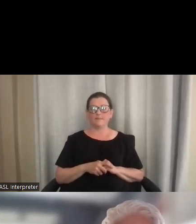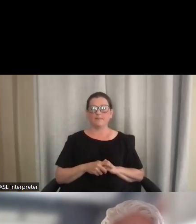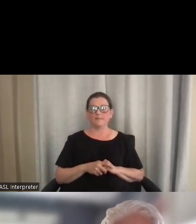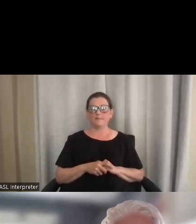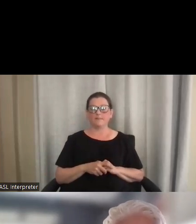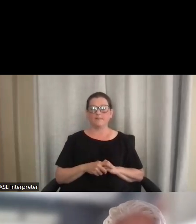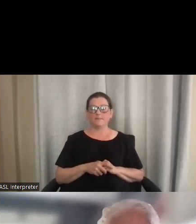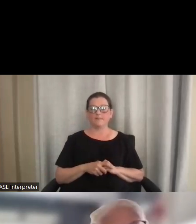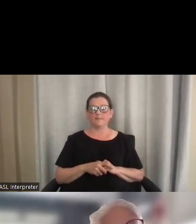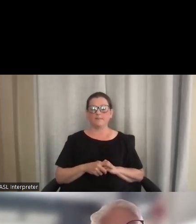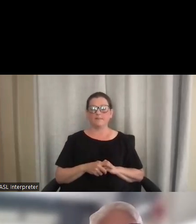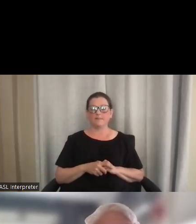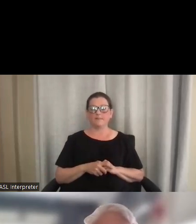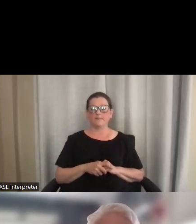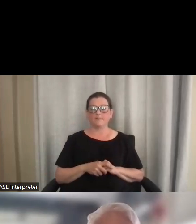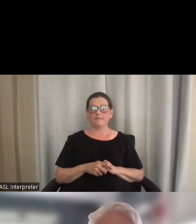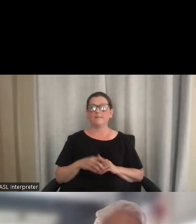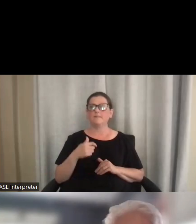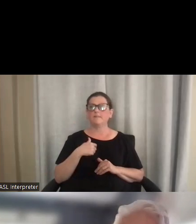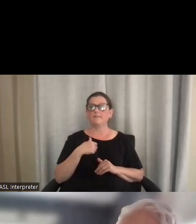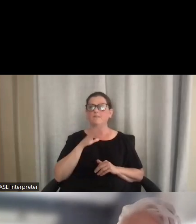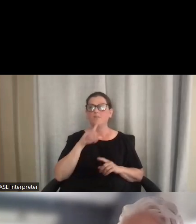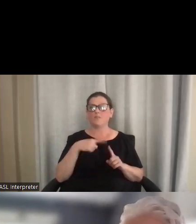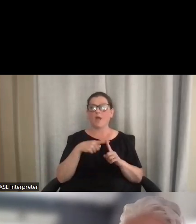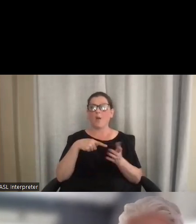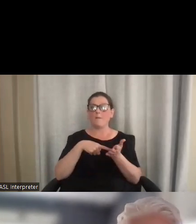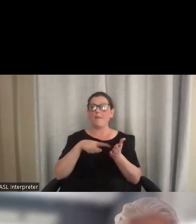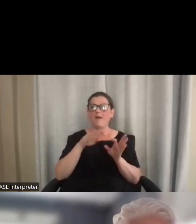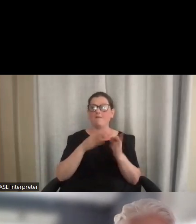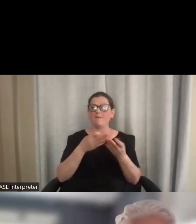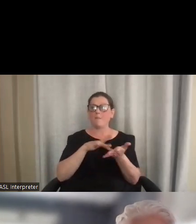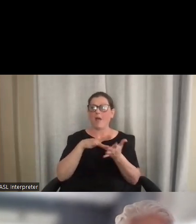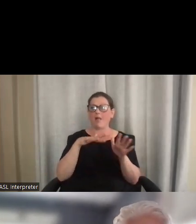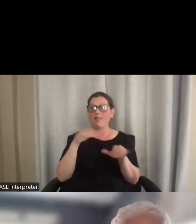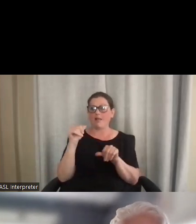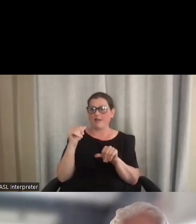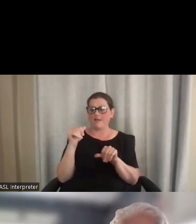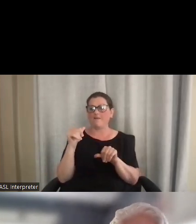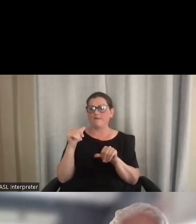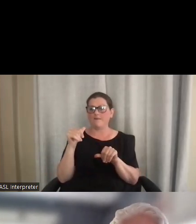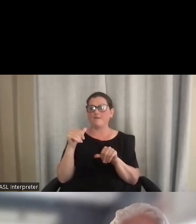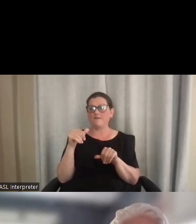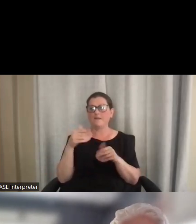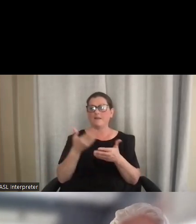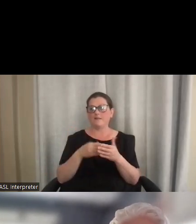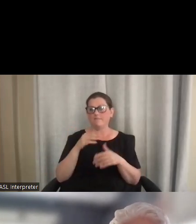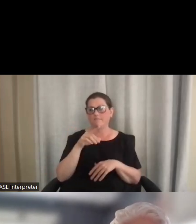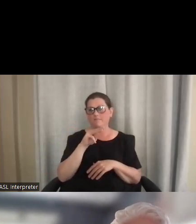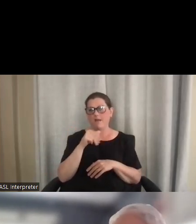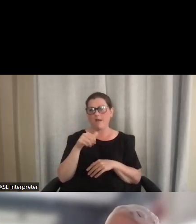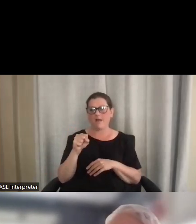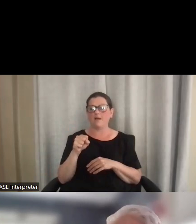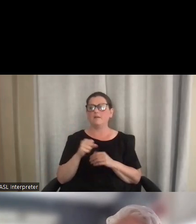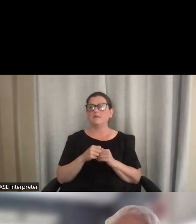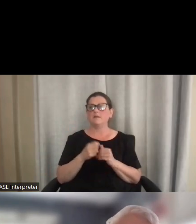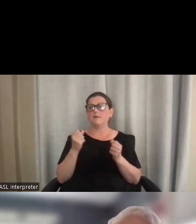One more slide. And so I will talk about our paid family and medical leave campaign in Massachusetts. So as